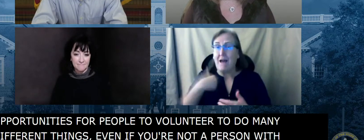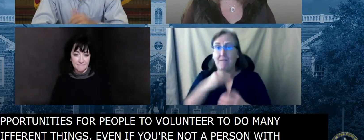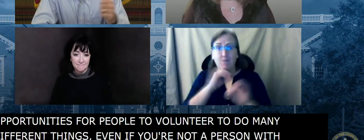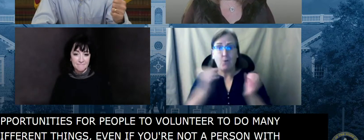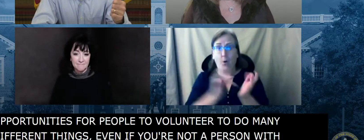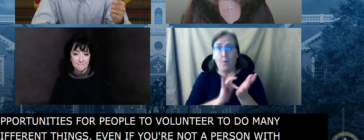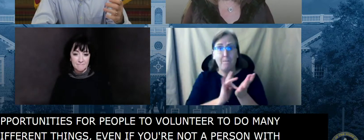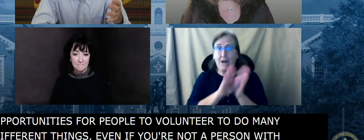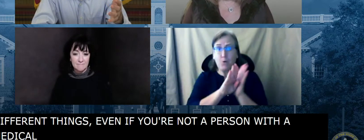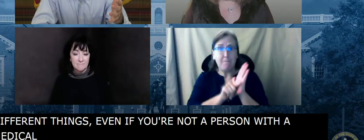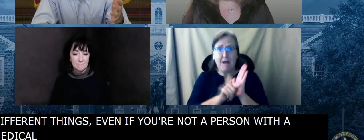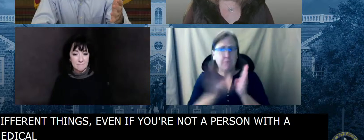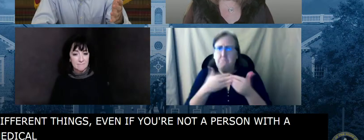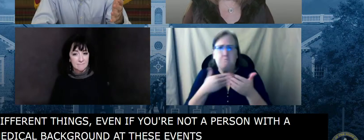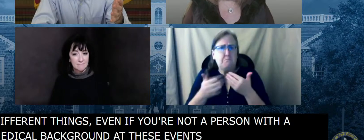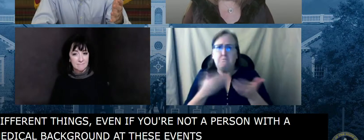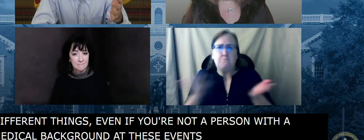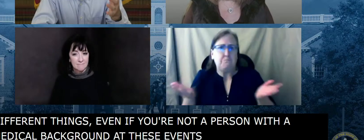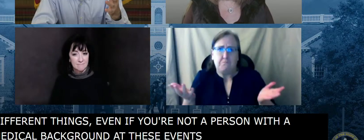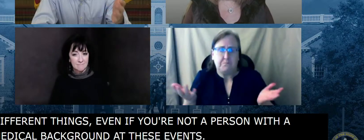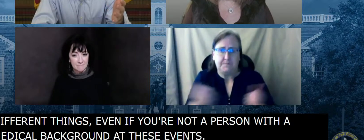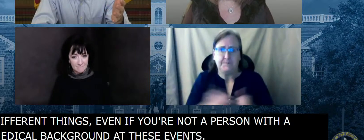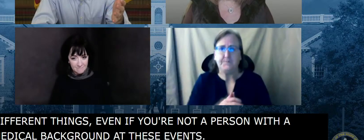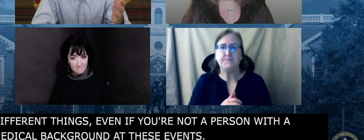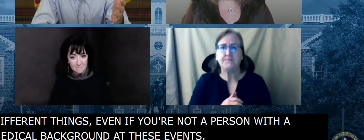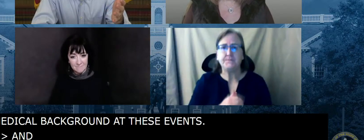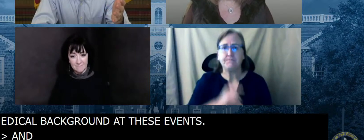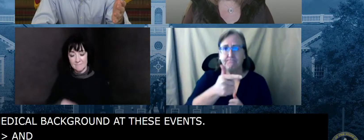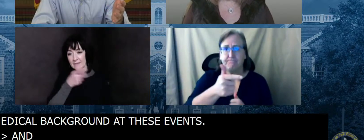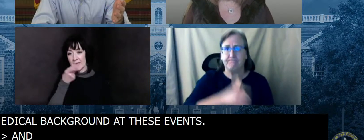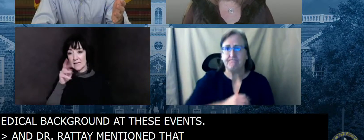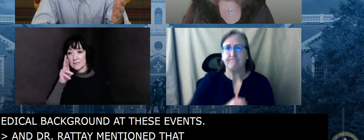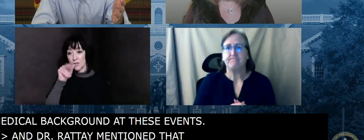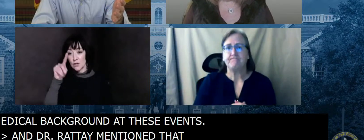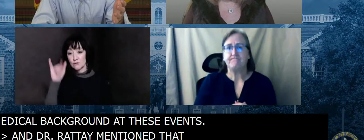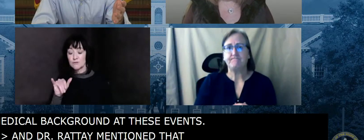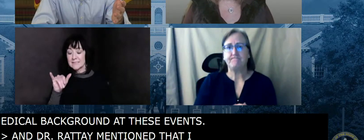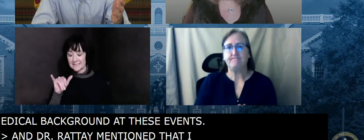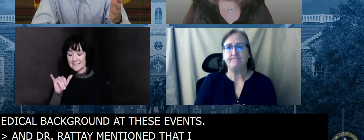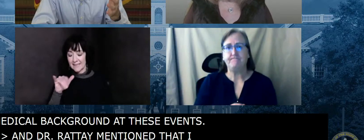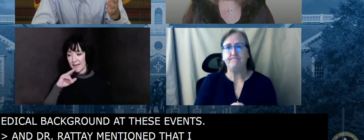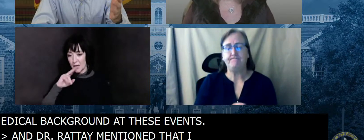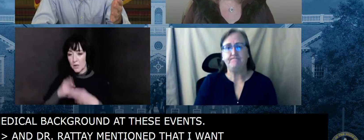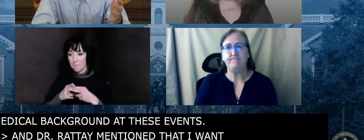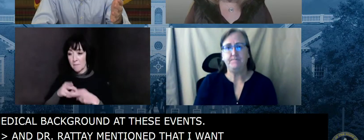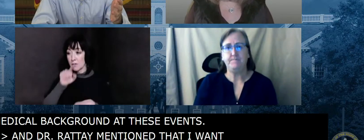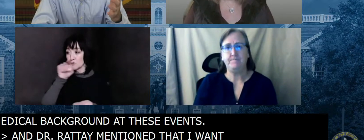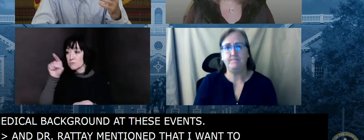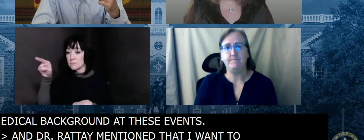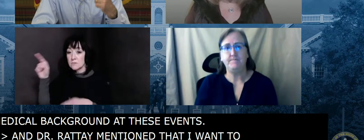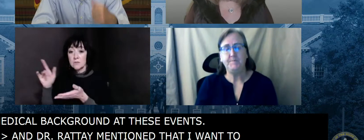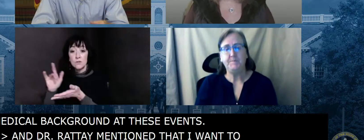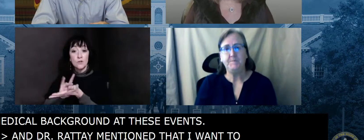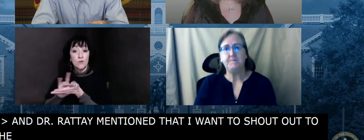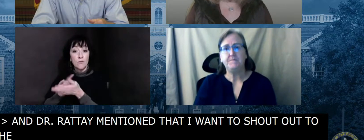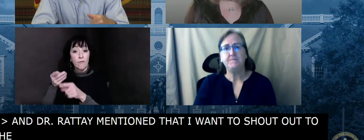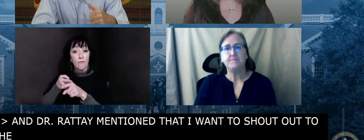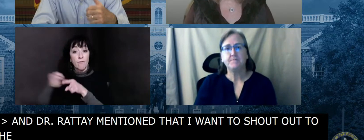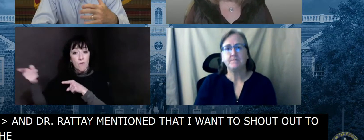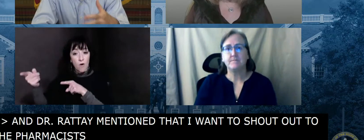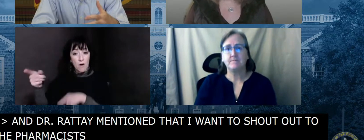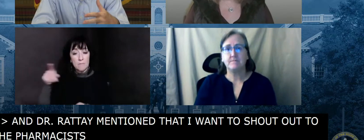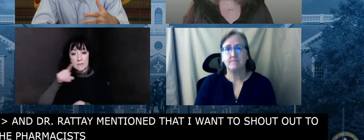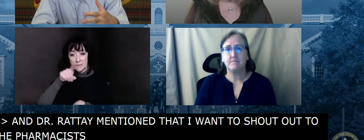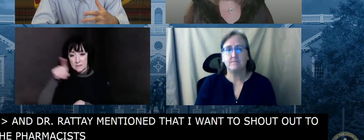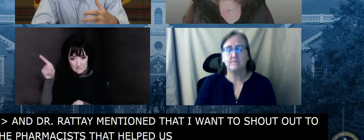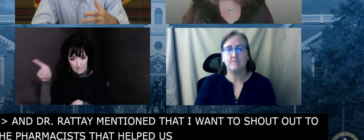events. And Dr. Rattay mentioned that I want to shout out to the pharmacists who helped us. We've got a core of pharmacists. They cut the vaccines.